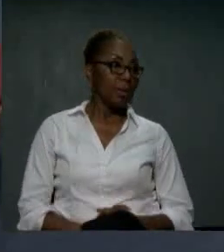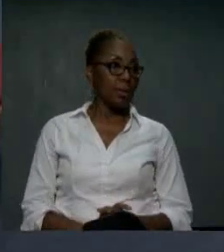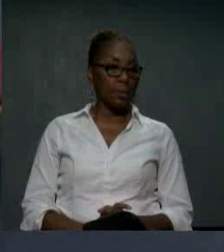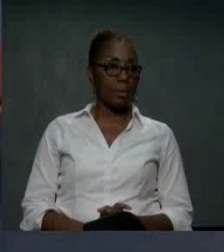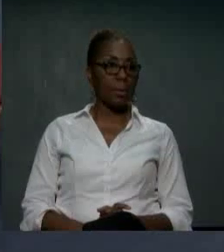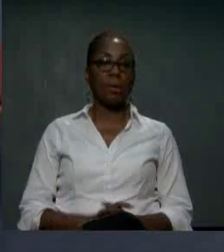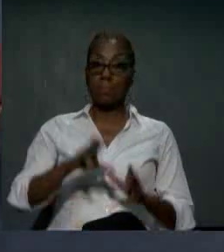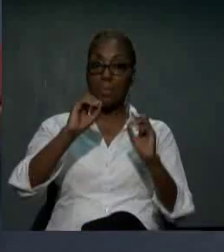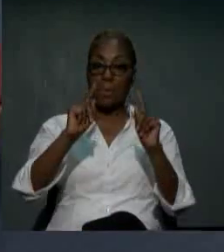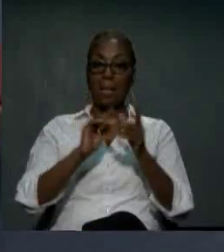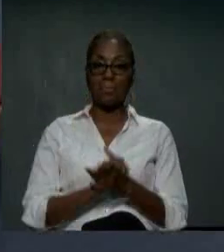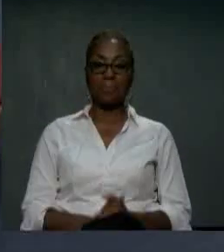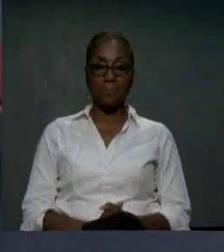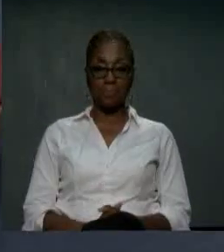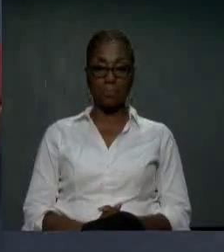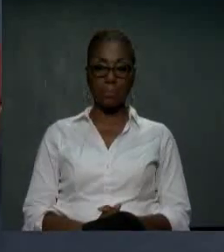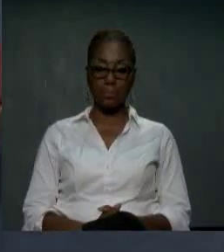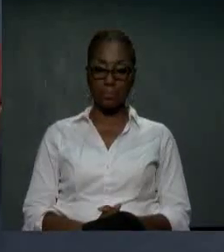Okay.